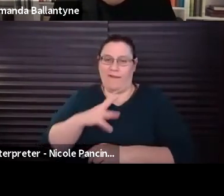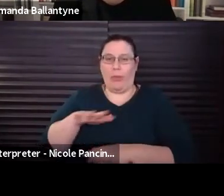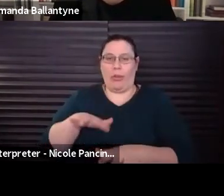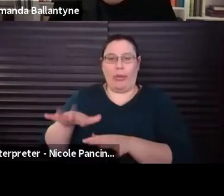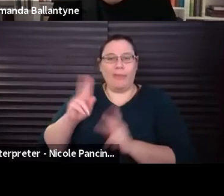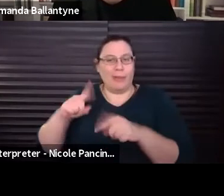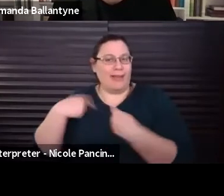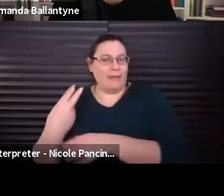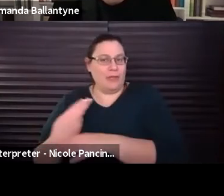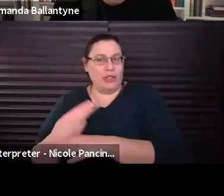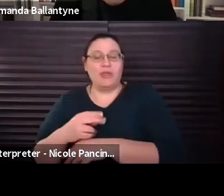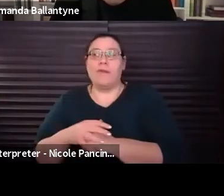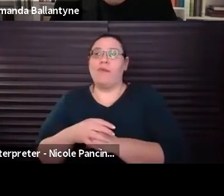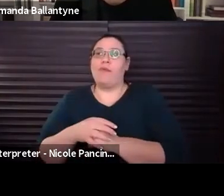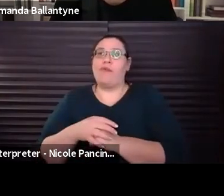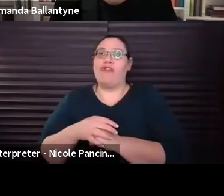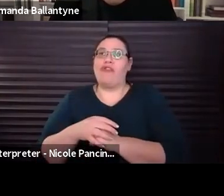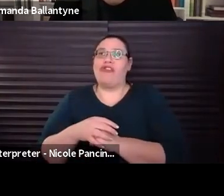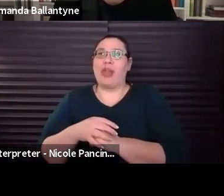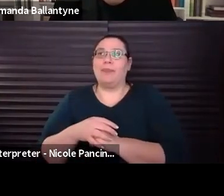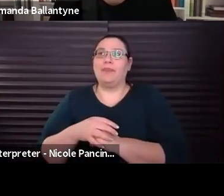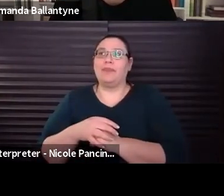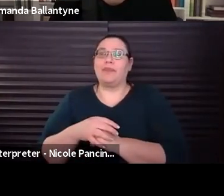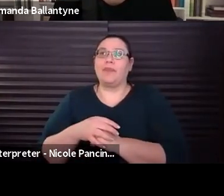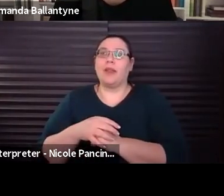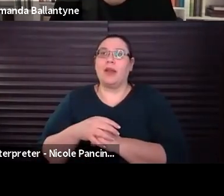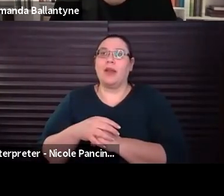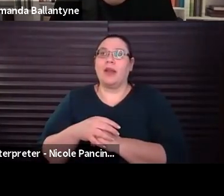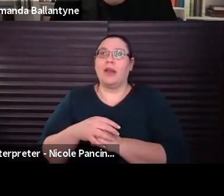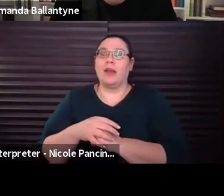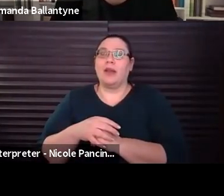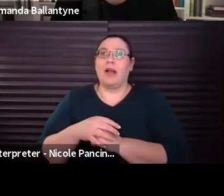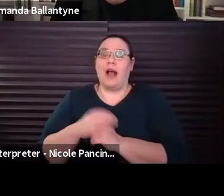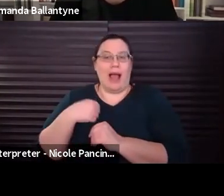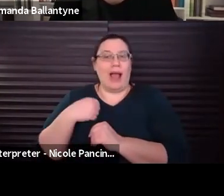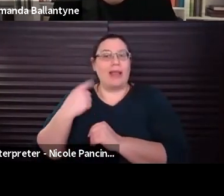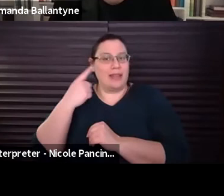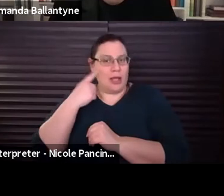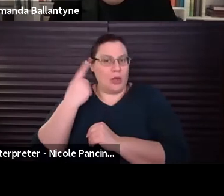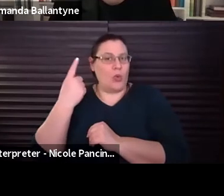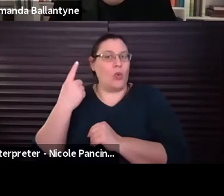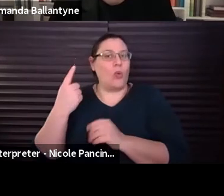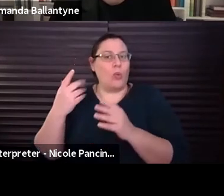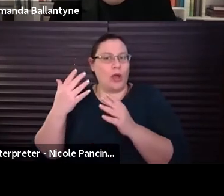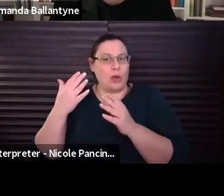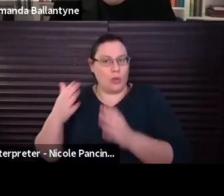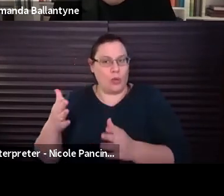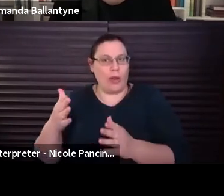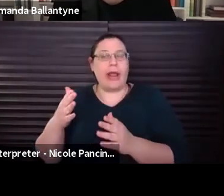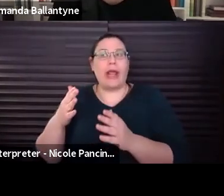using. And I think one way to